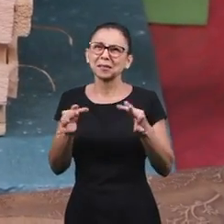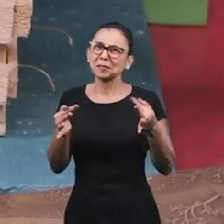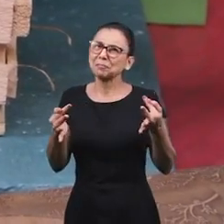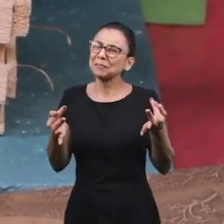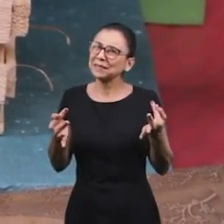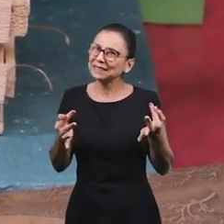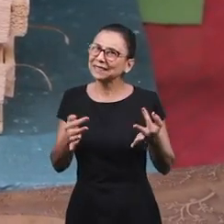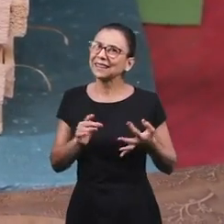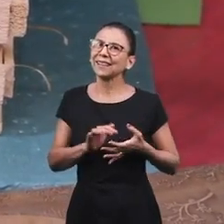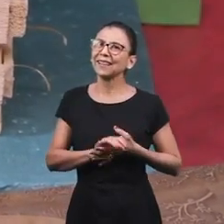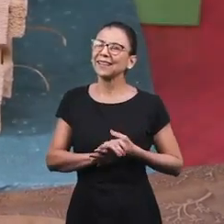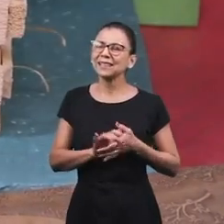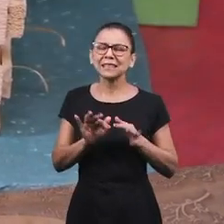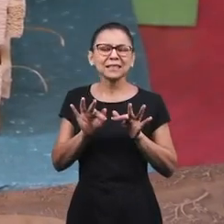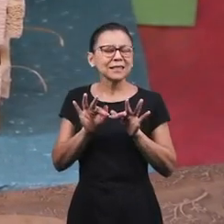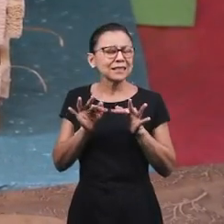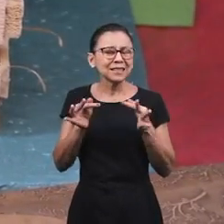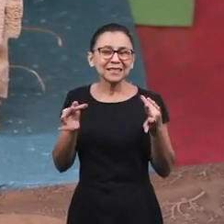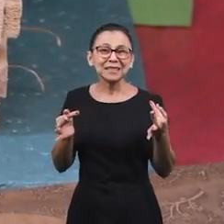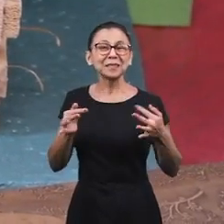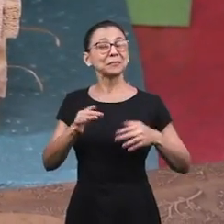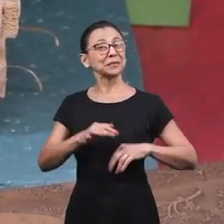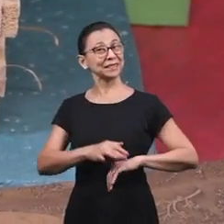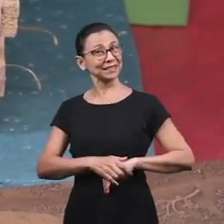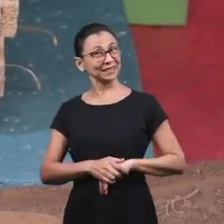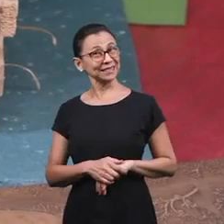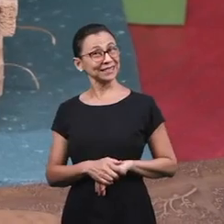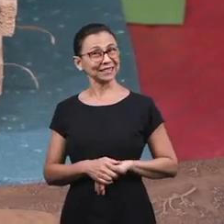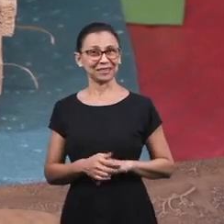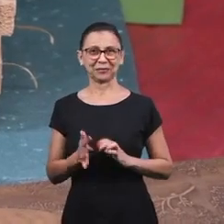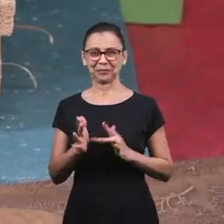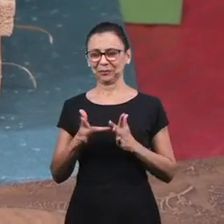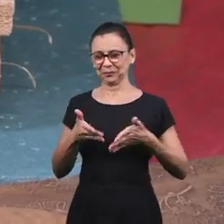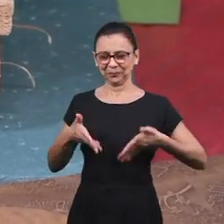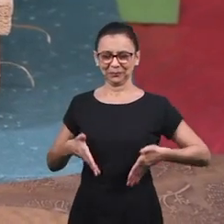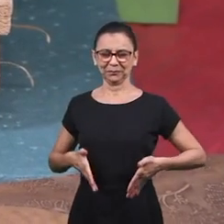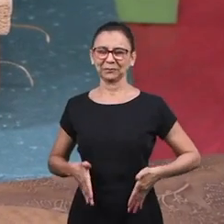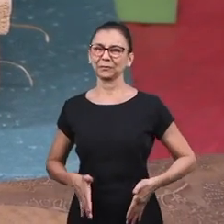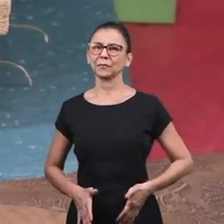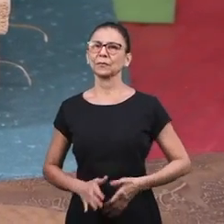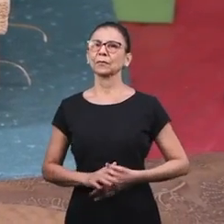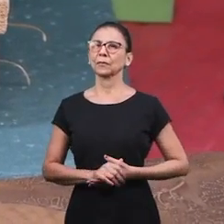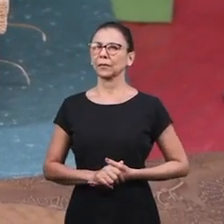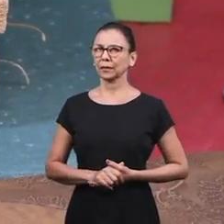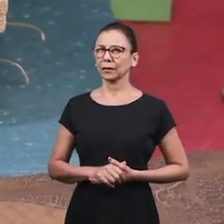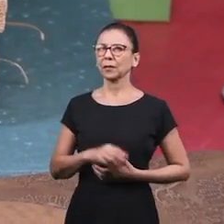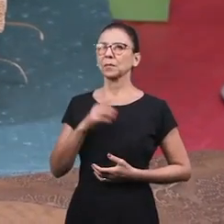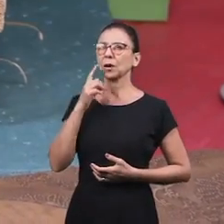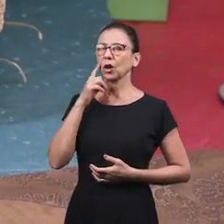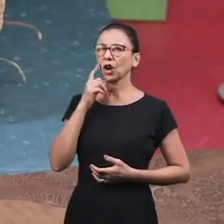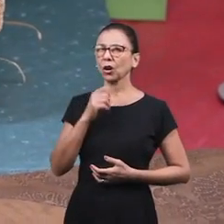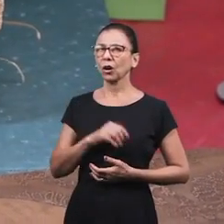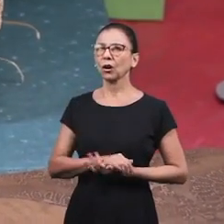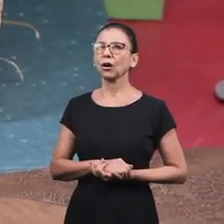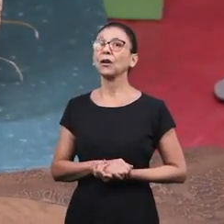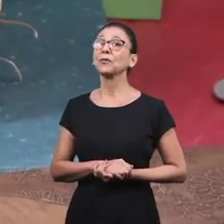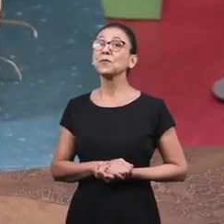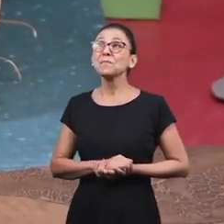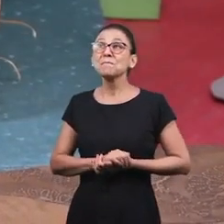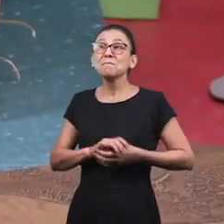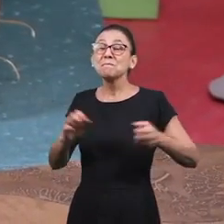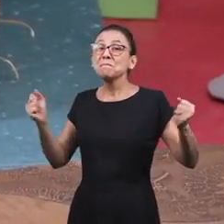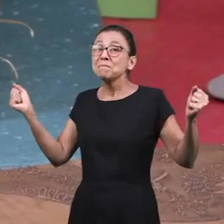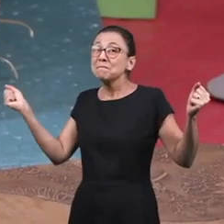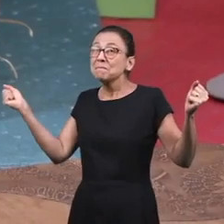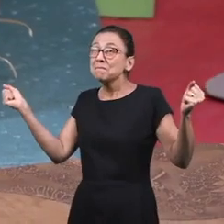very simple place, very simple, where Jesus was born. But even so, the birth of Jesus was